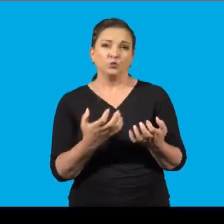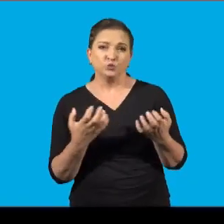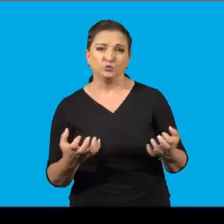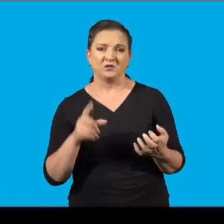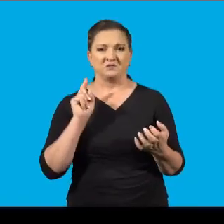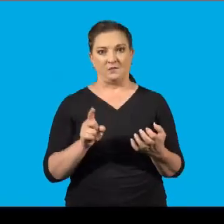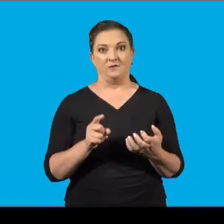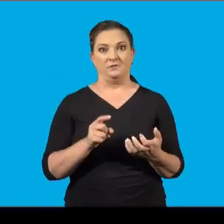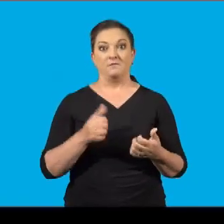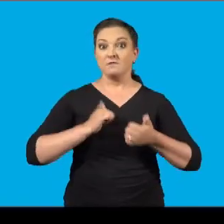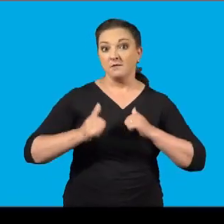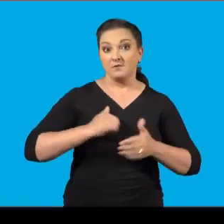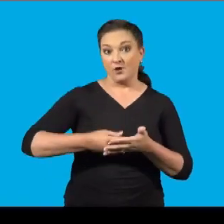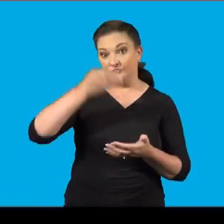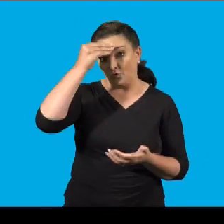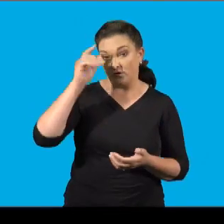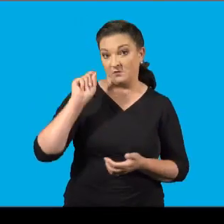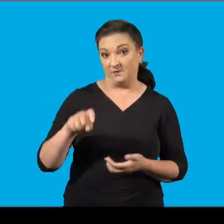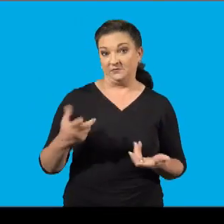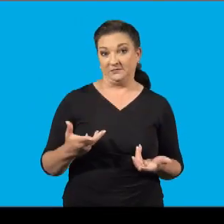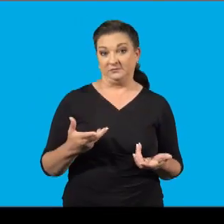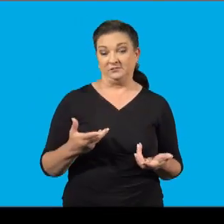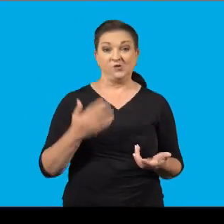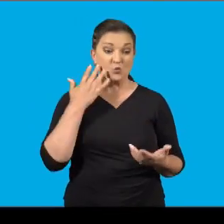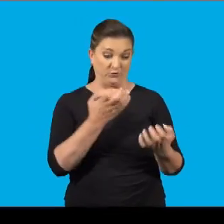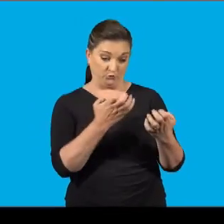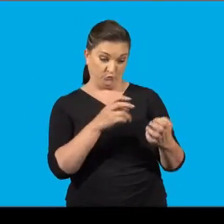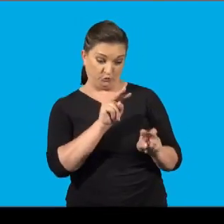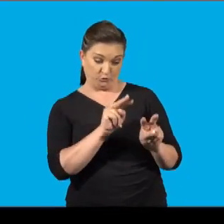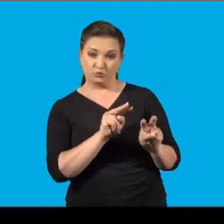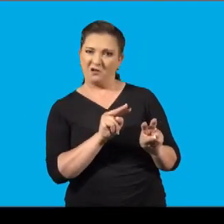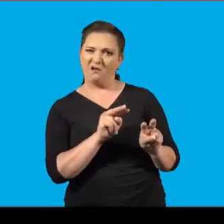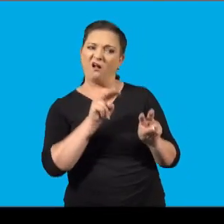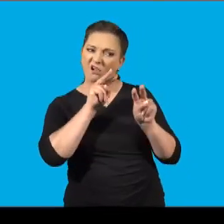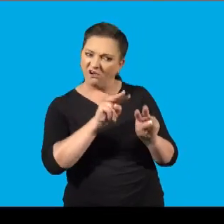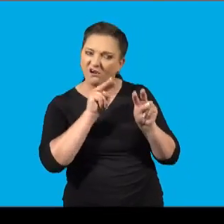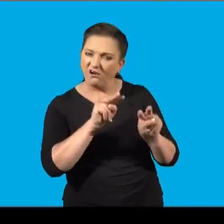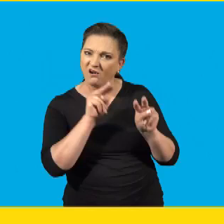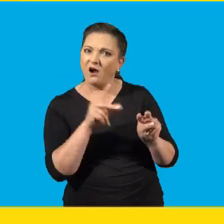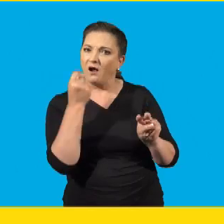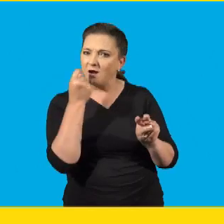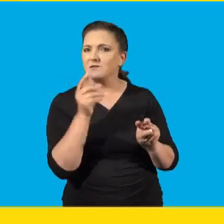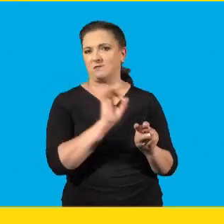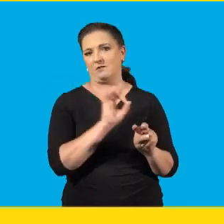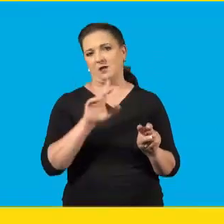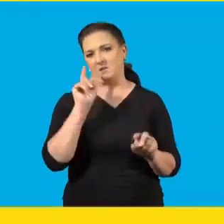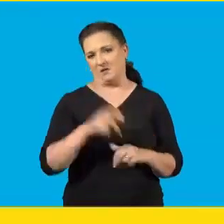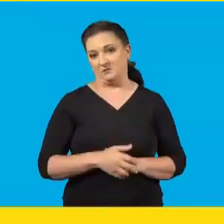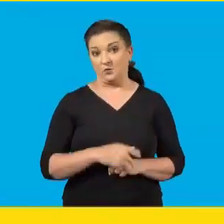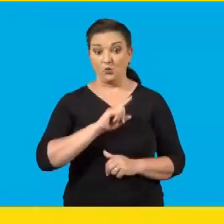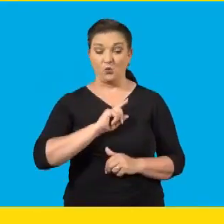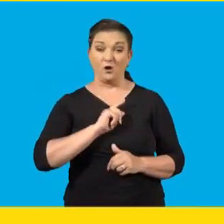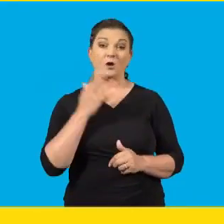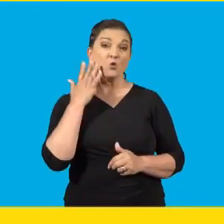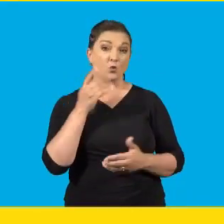very important, and active learning. Okay, knowing that when you're reading a source, you have to read it with understanding